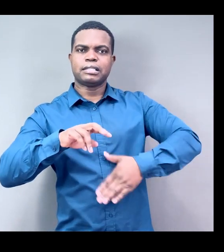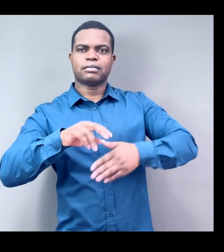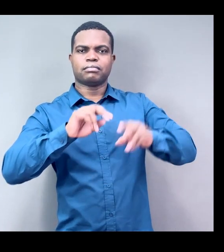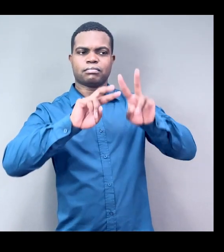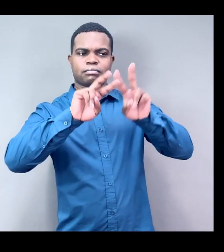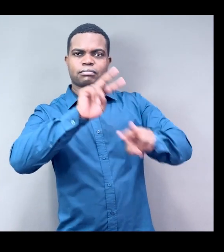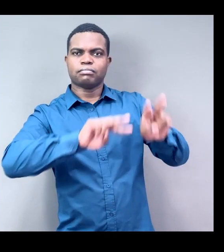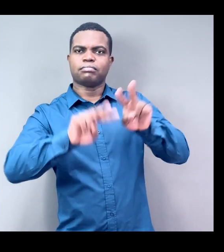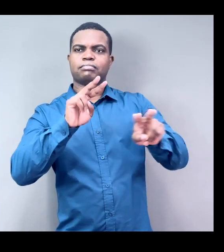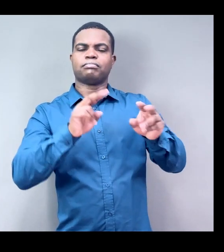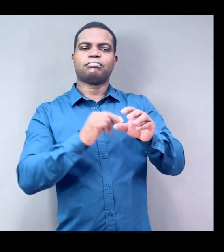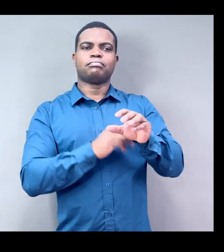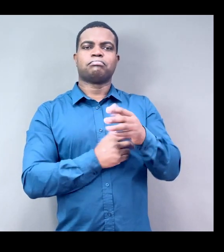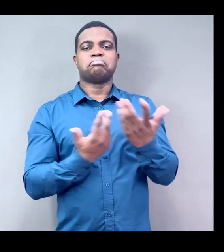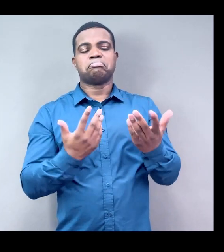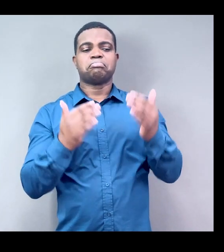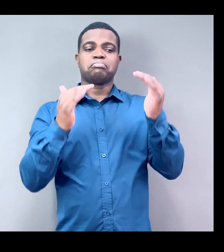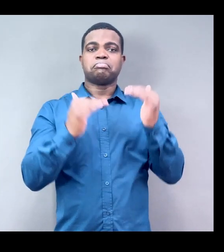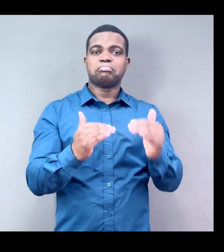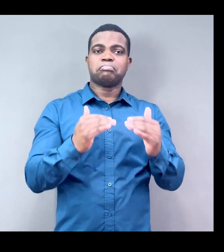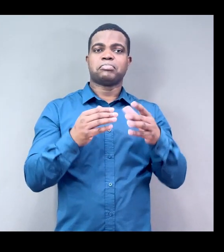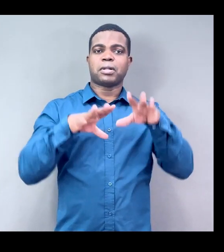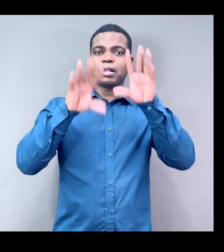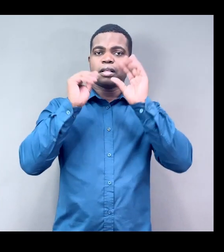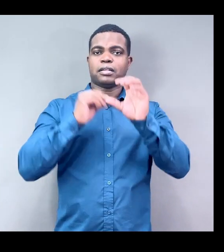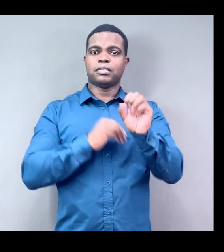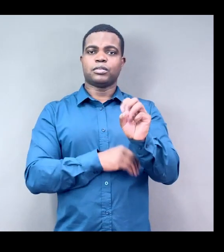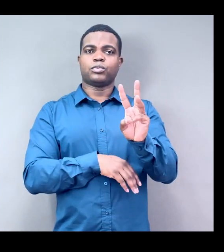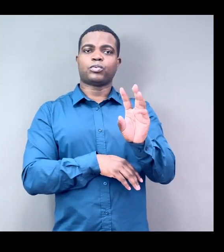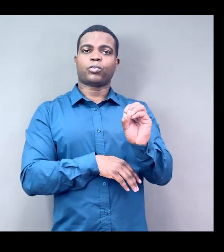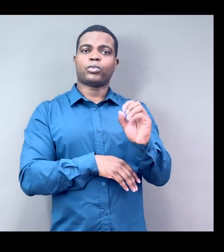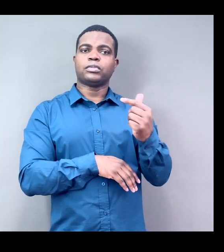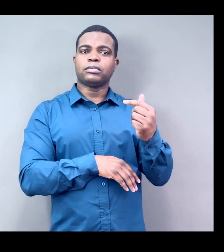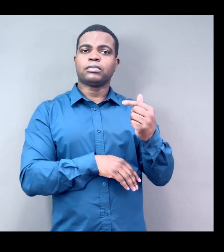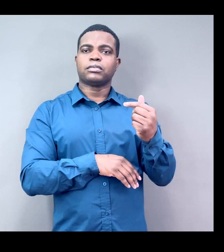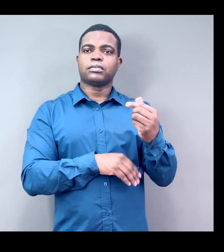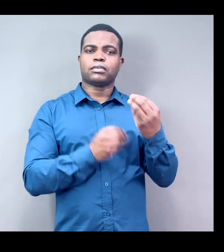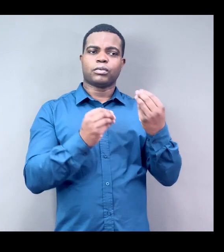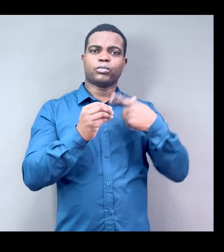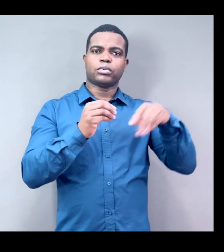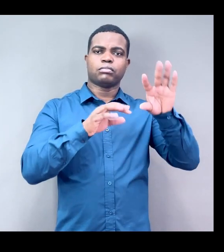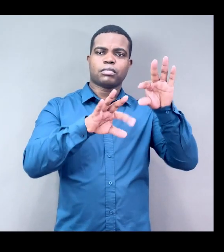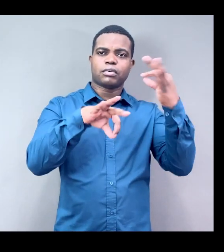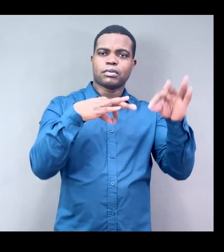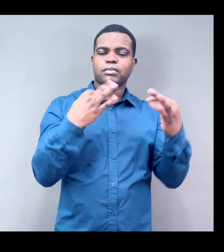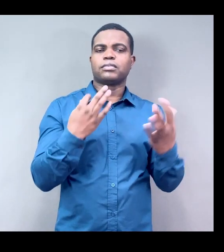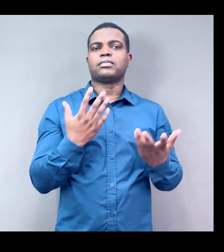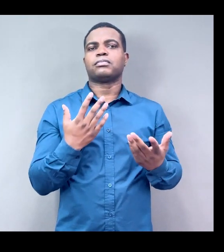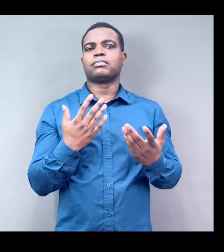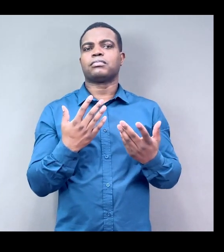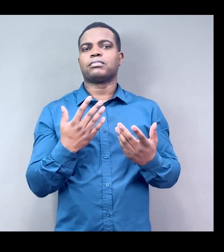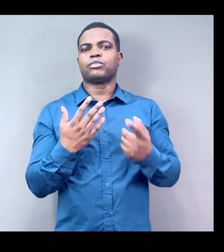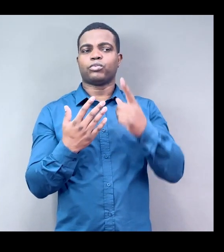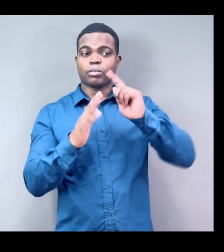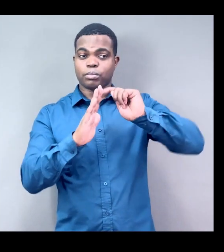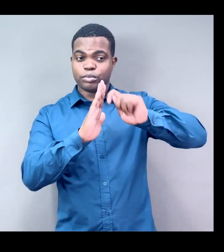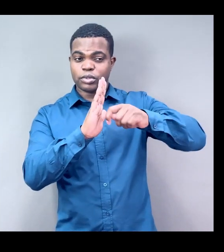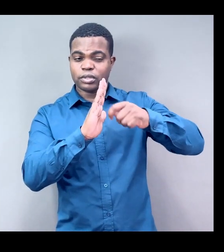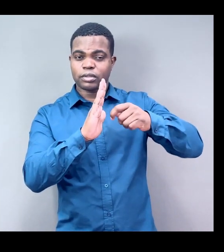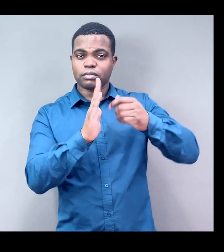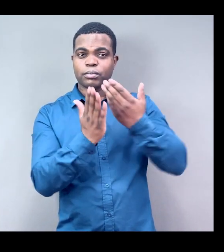embarking on need assessments. We have talked about how to conduct SWOT analysis